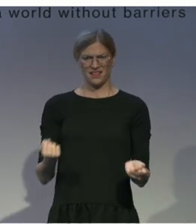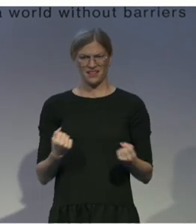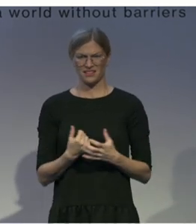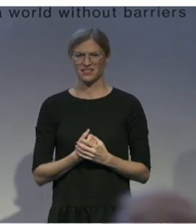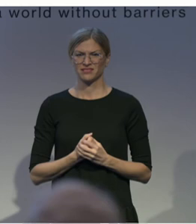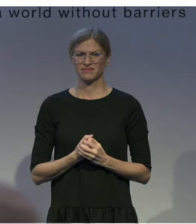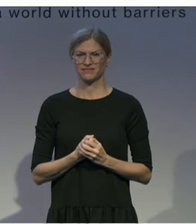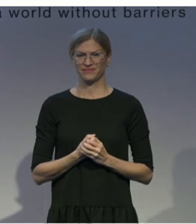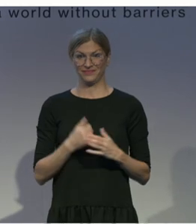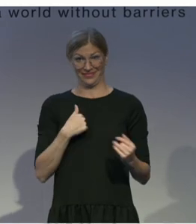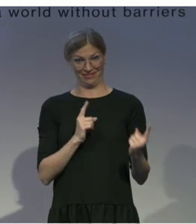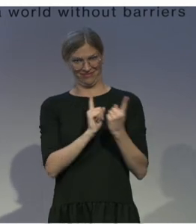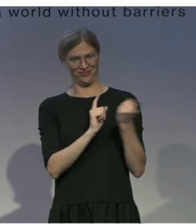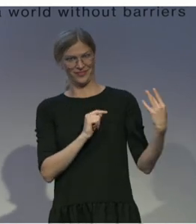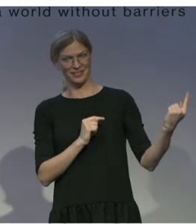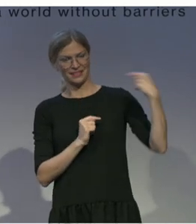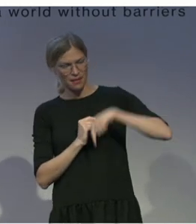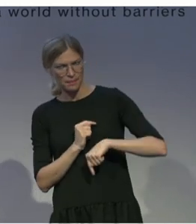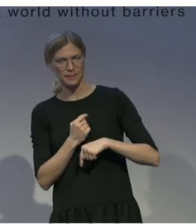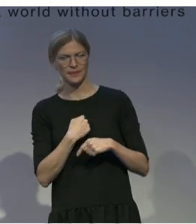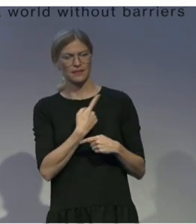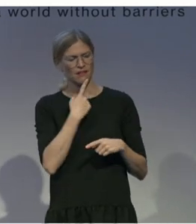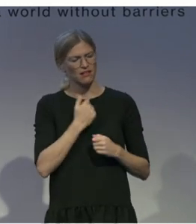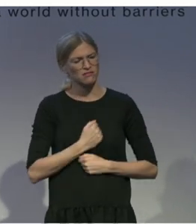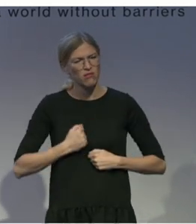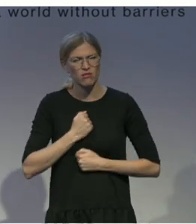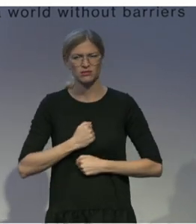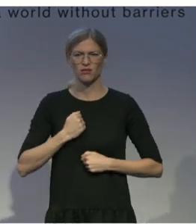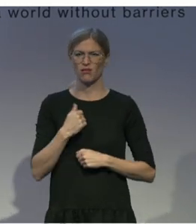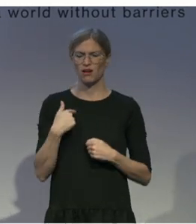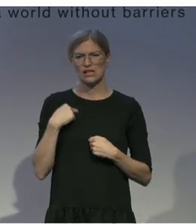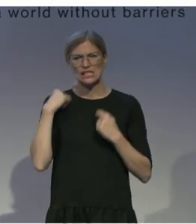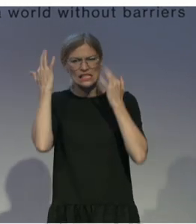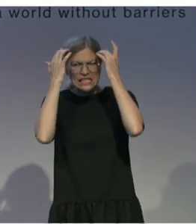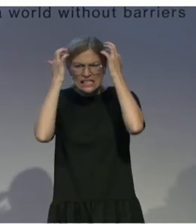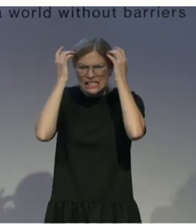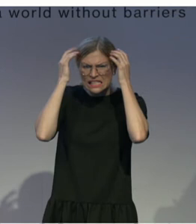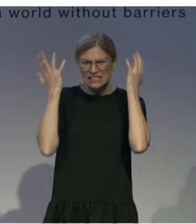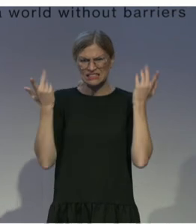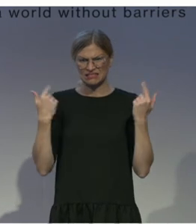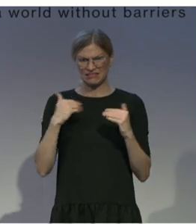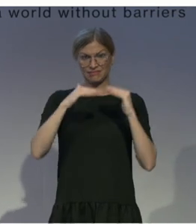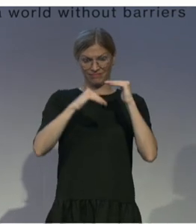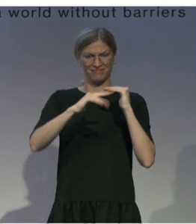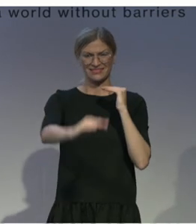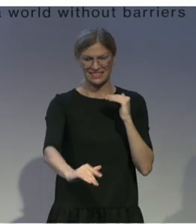feel unsafe and worried about my granddaughters because the house is written